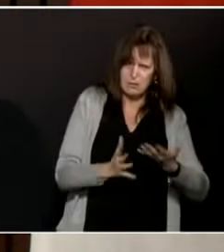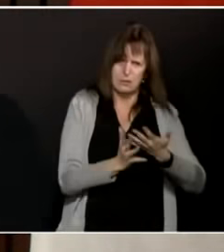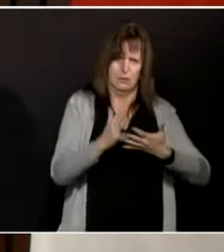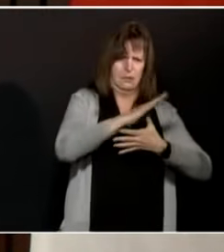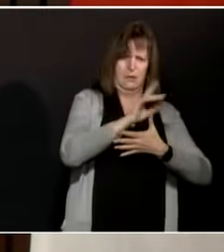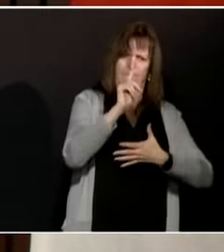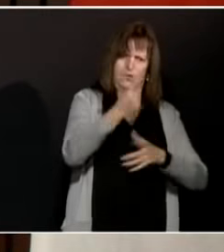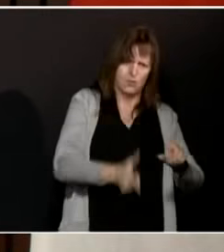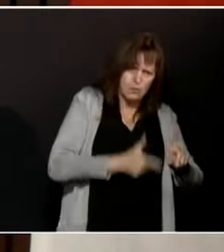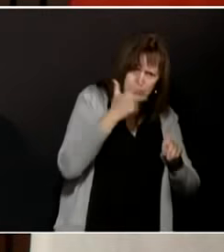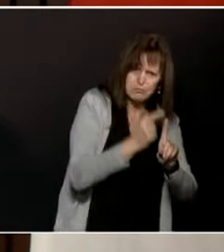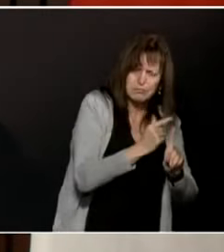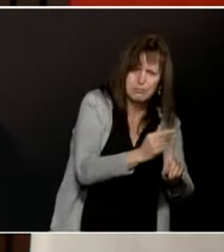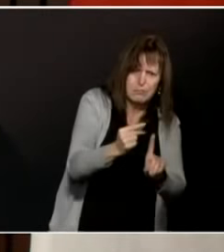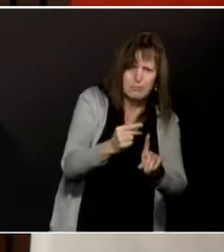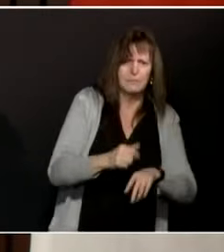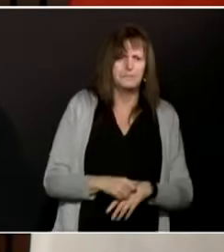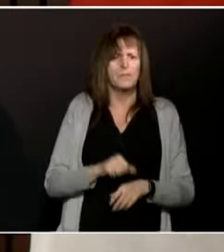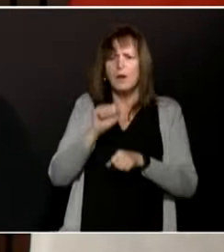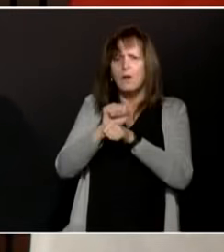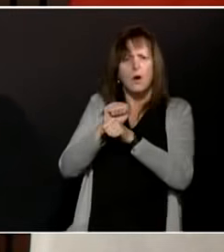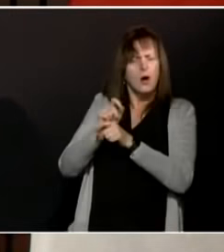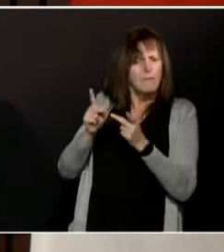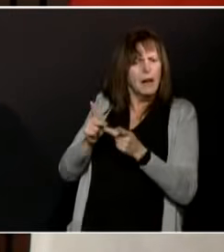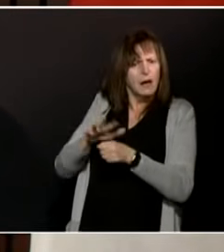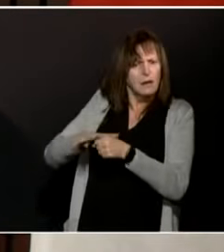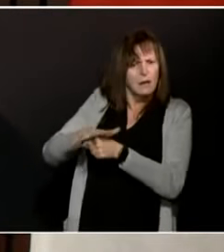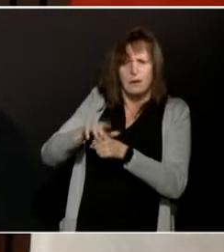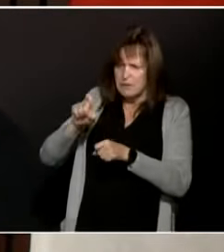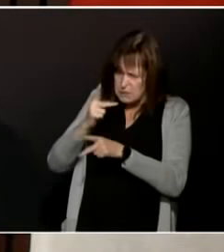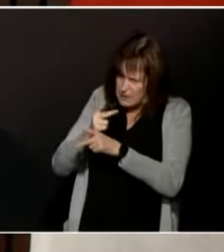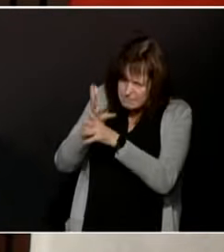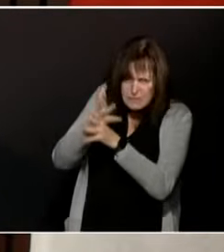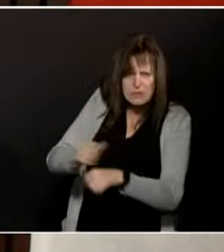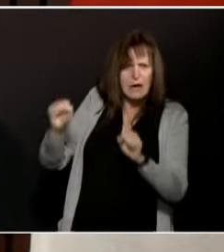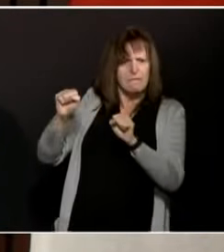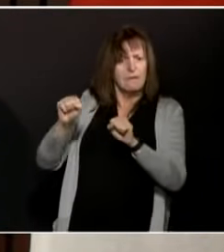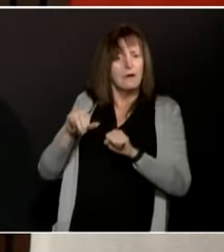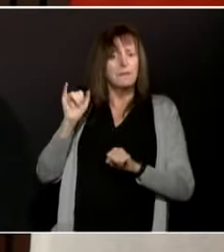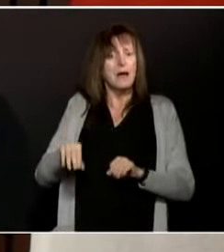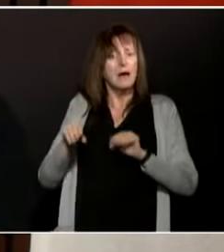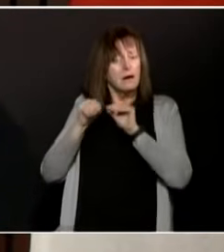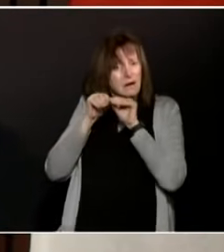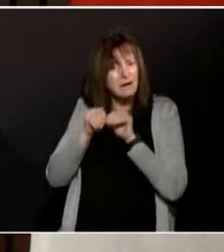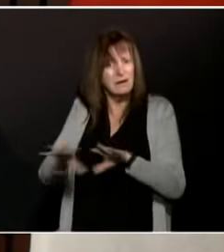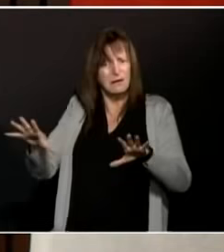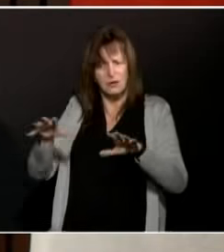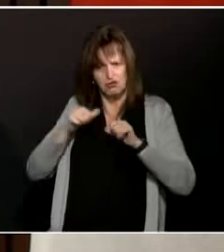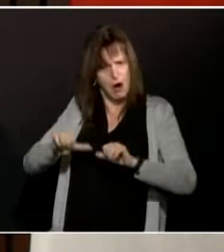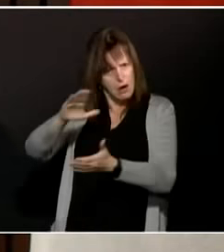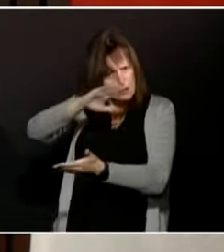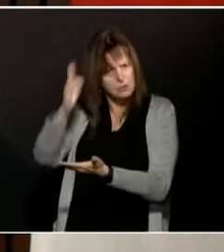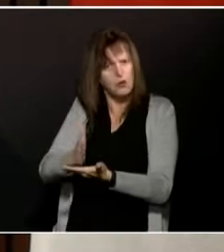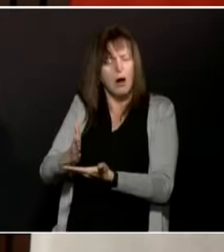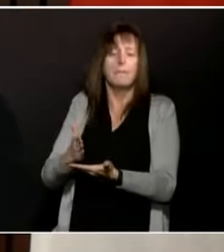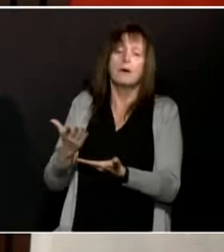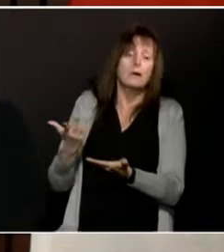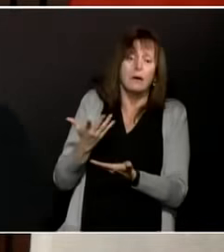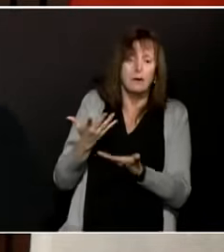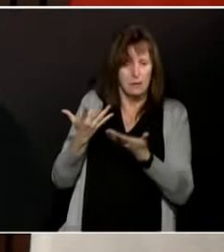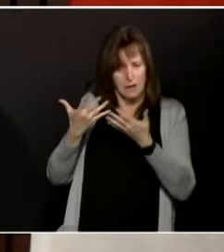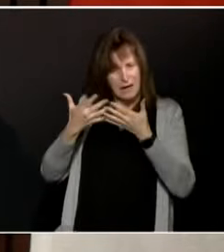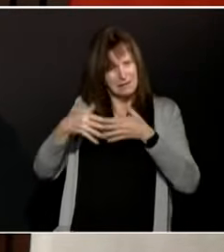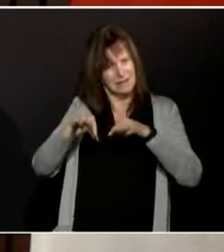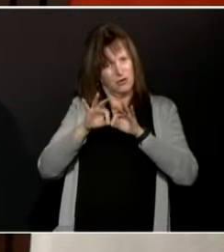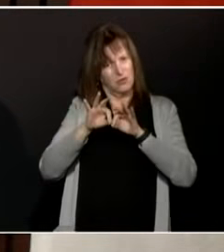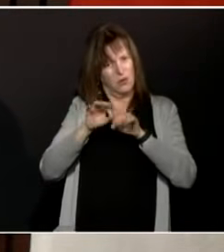need to keep workplaces safe. If we want to break the spread of COVID-19, only essential workplaces should be open right now. We need to stop infection